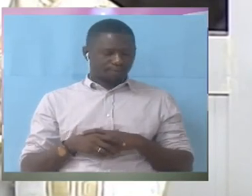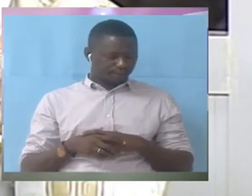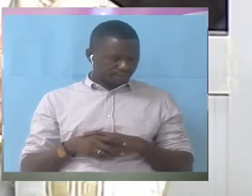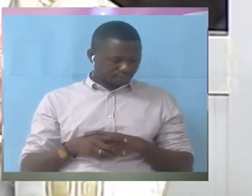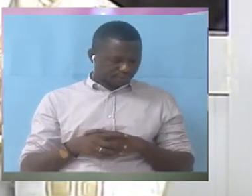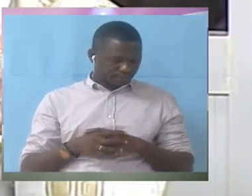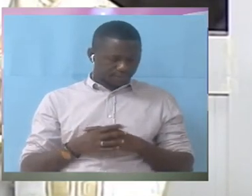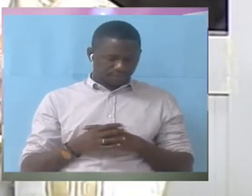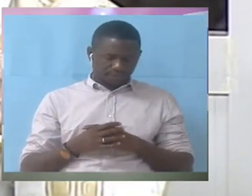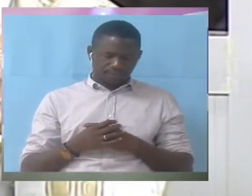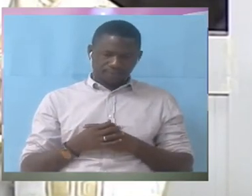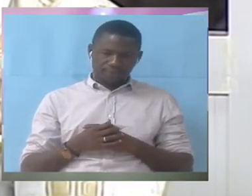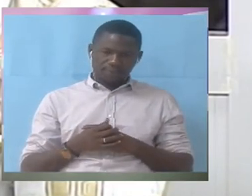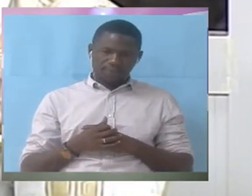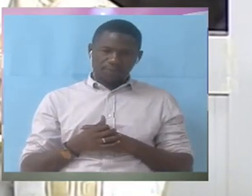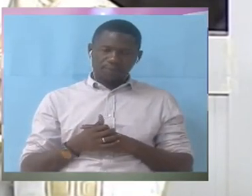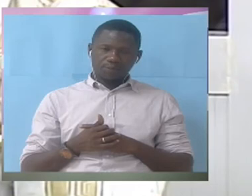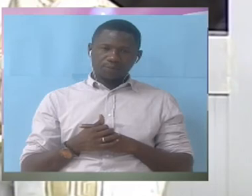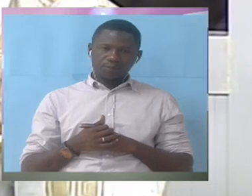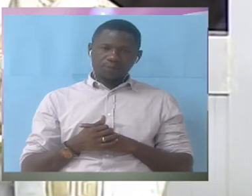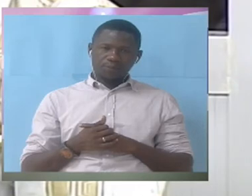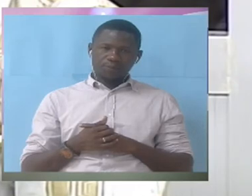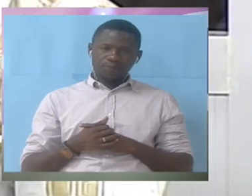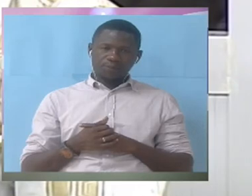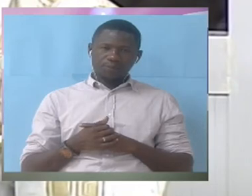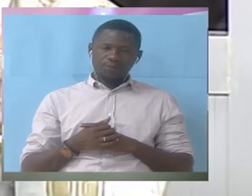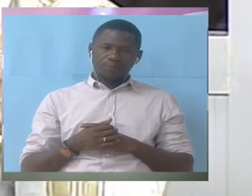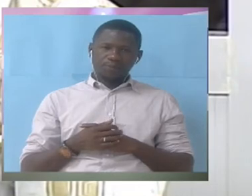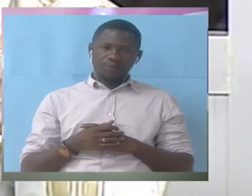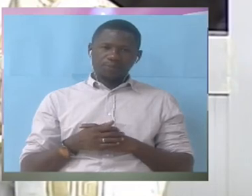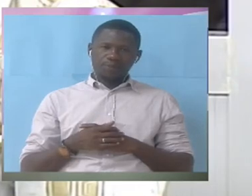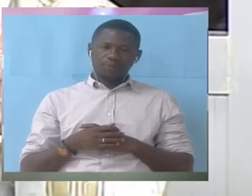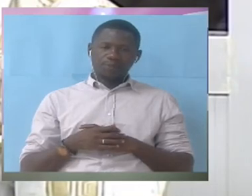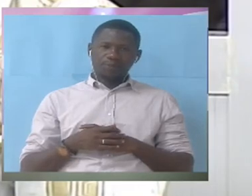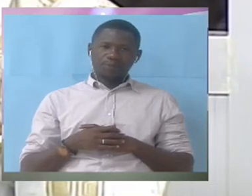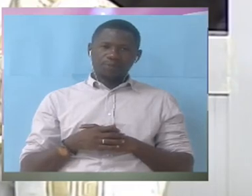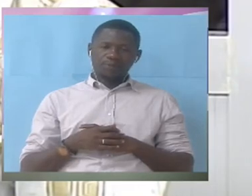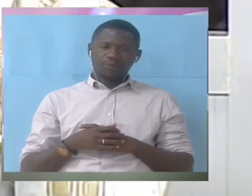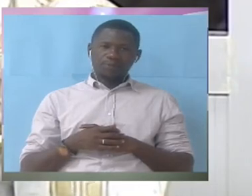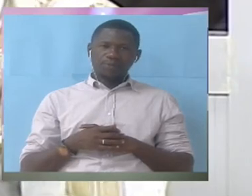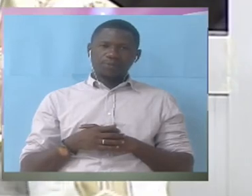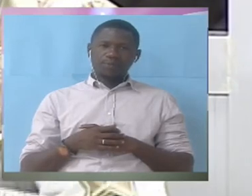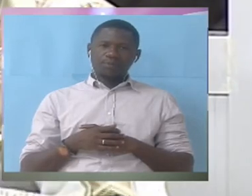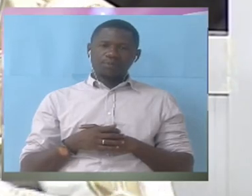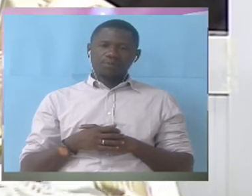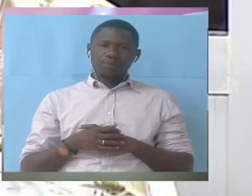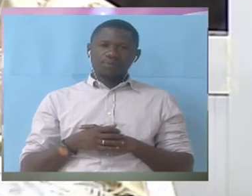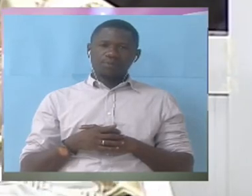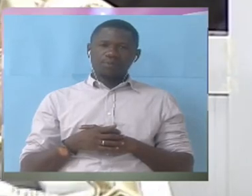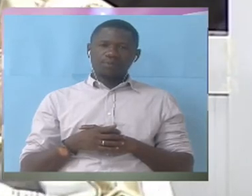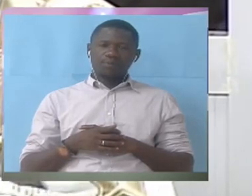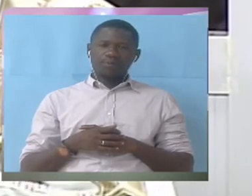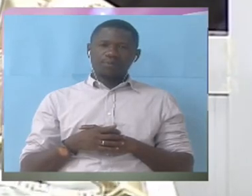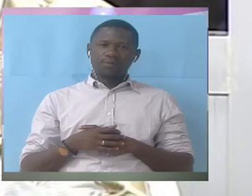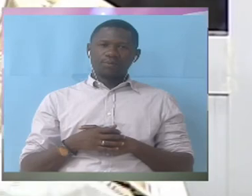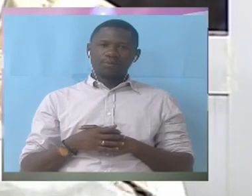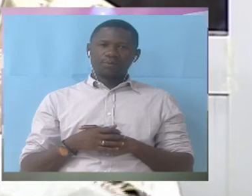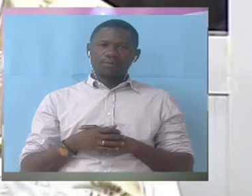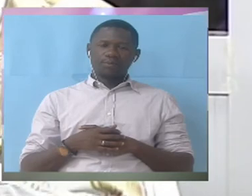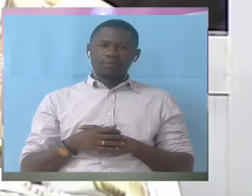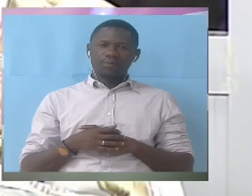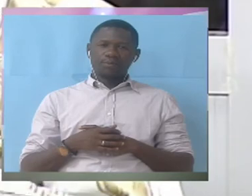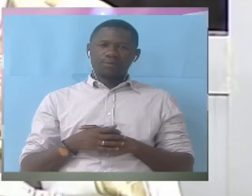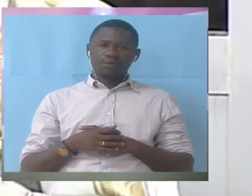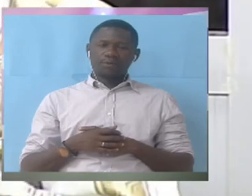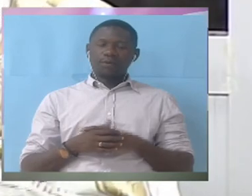ci bori setané yek jinné yek domay ku lu melni lolu but yaya